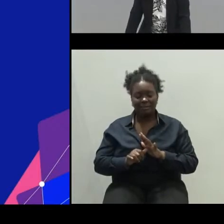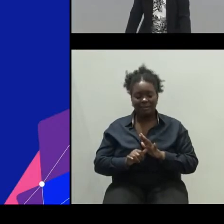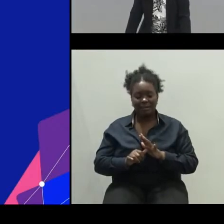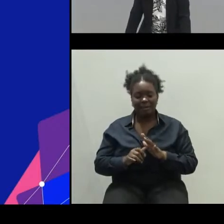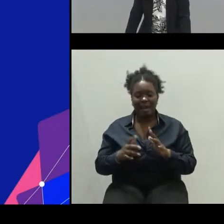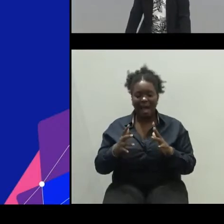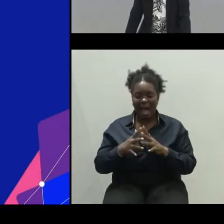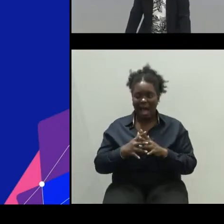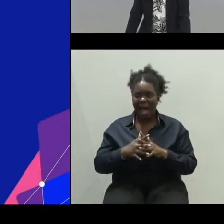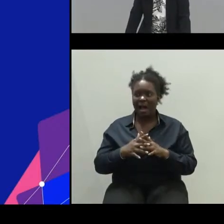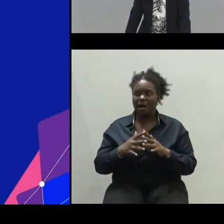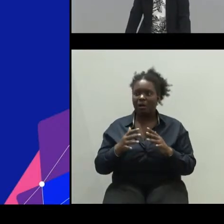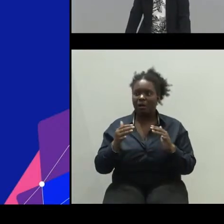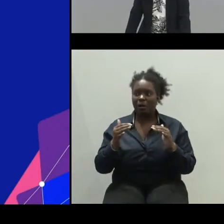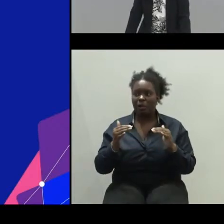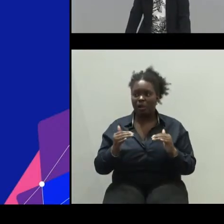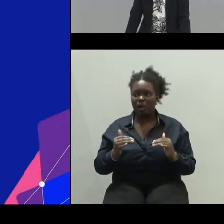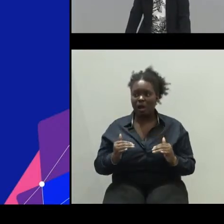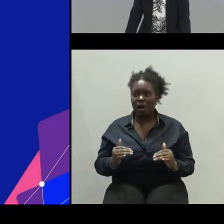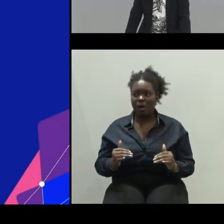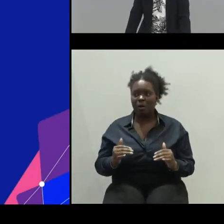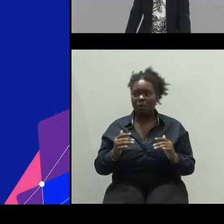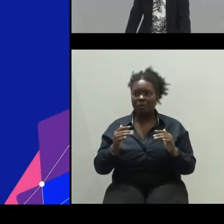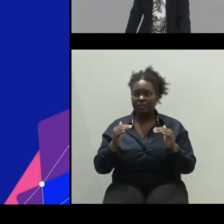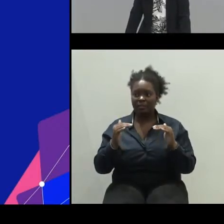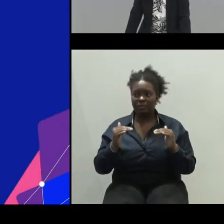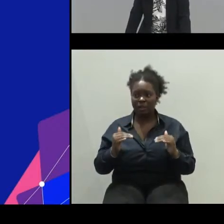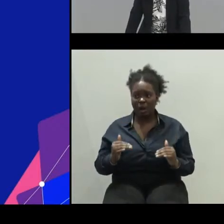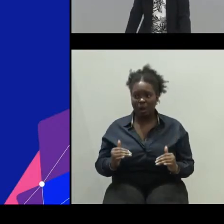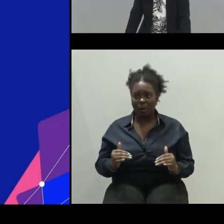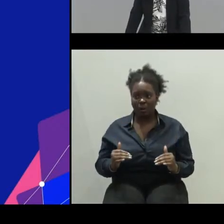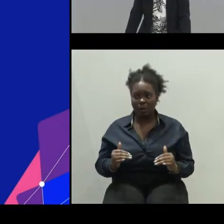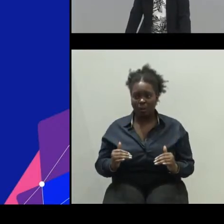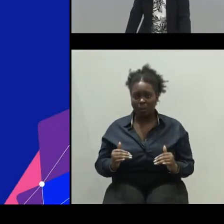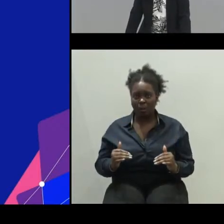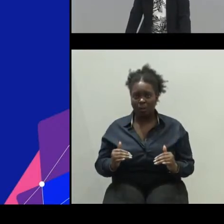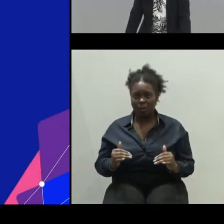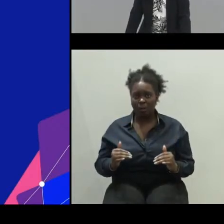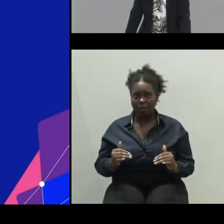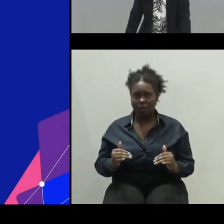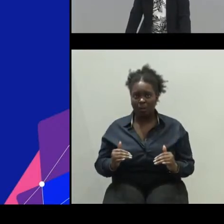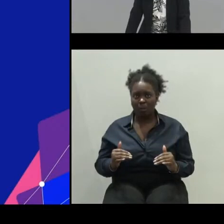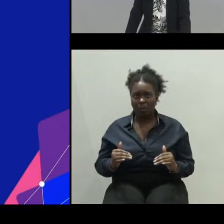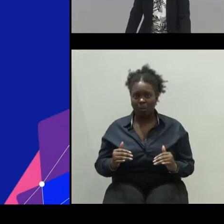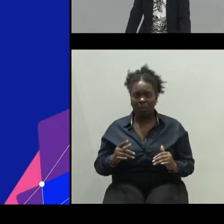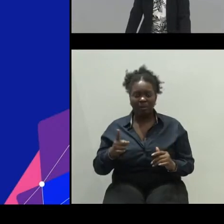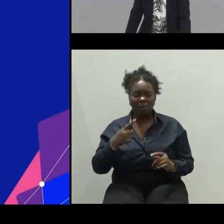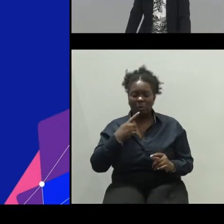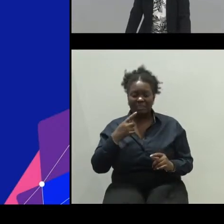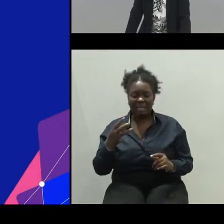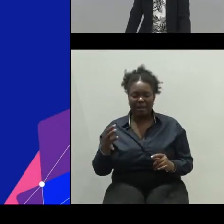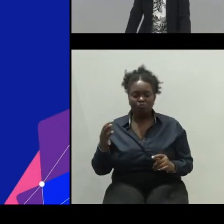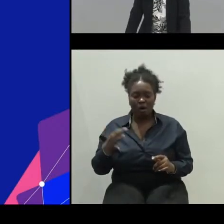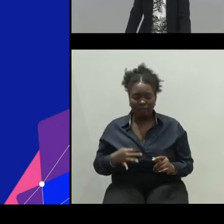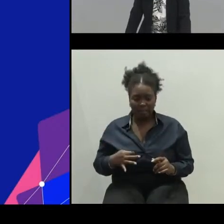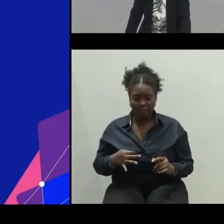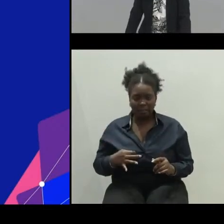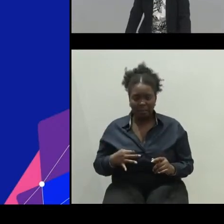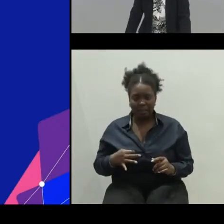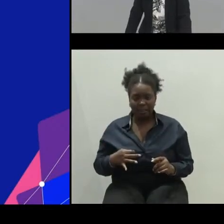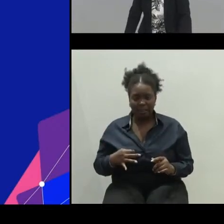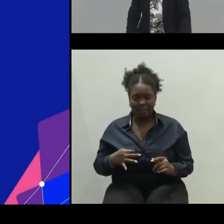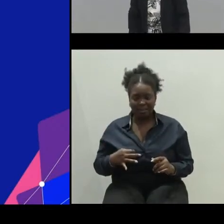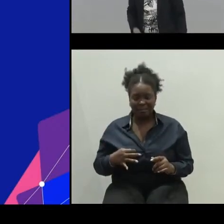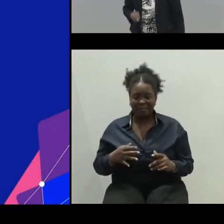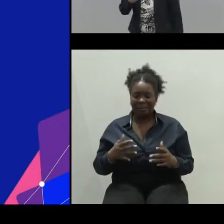low, and what makes something really, I'm not going to say profitable, but something that makes sense to do for industry?